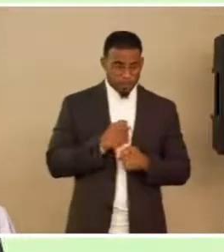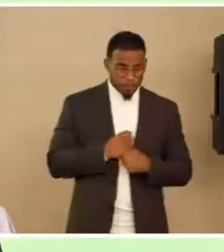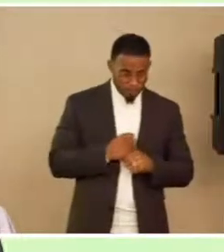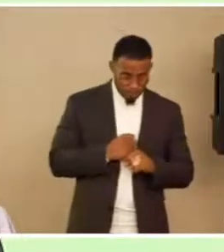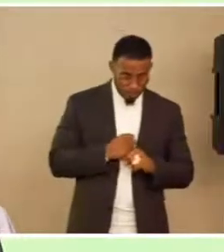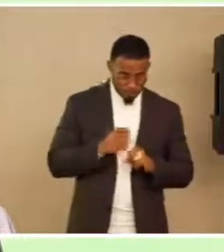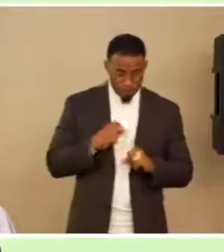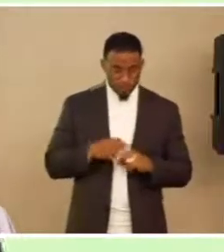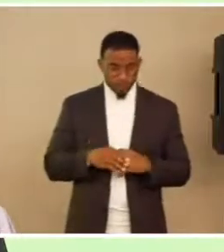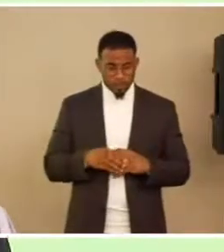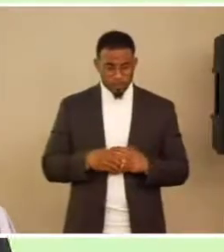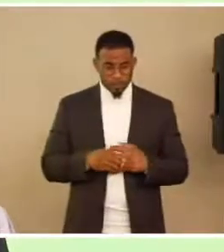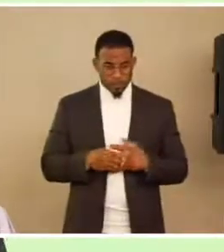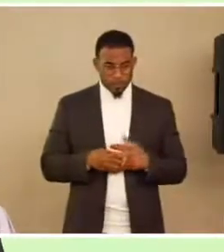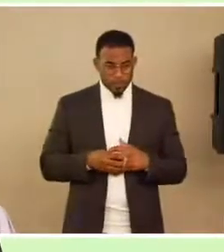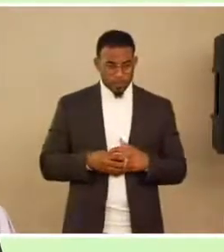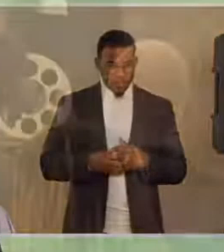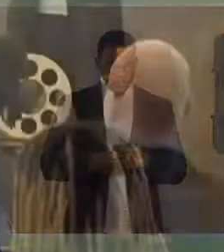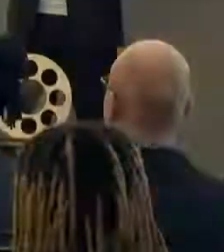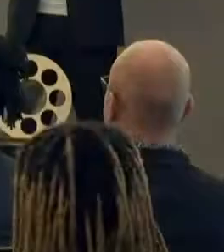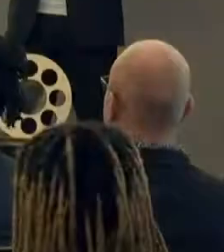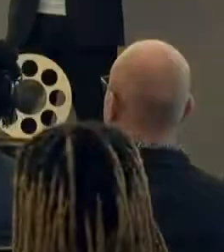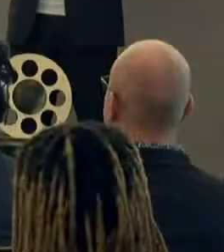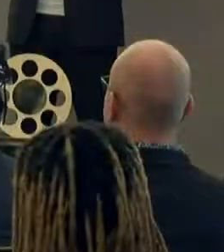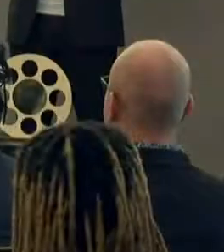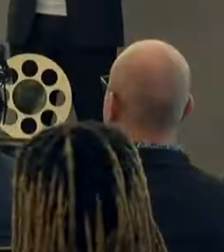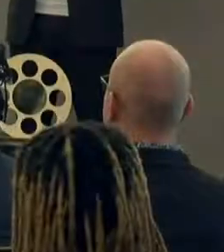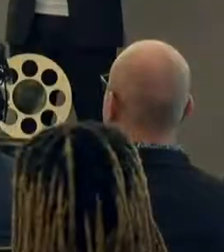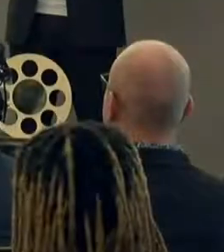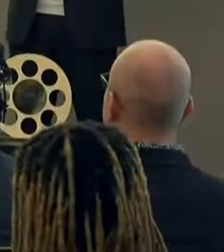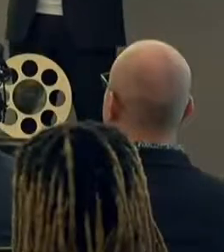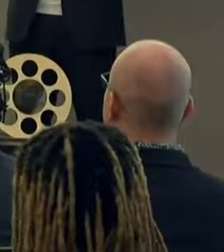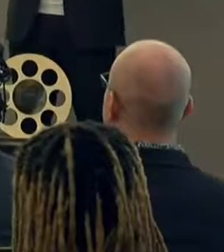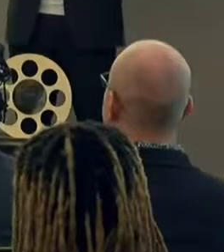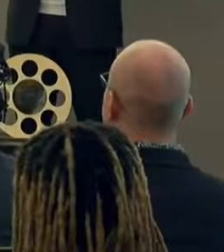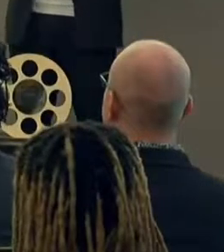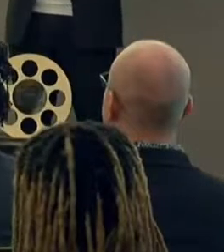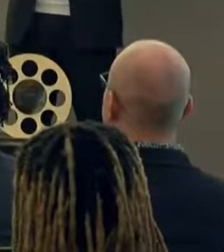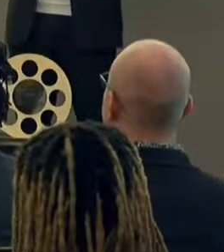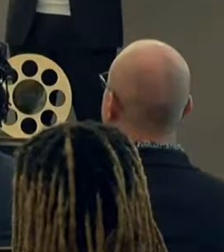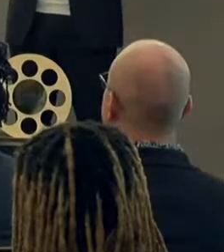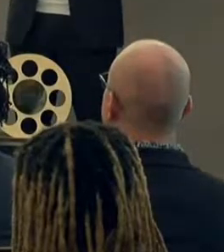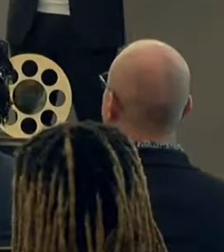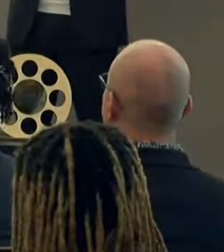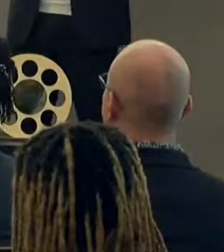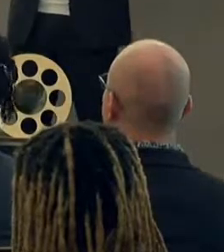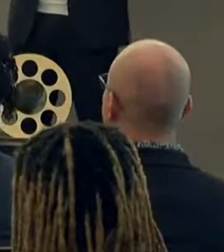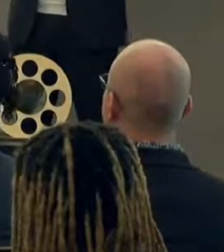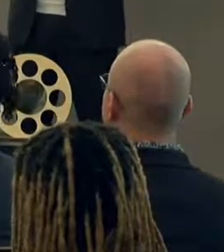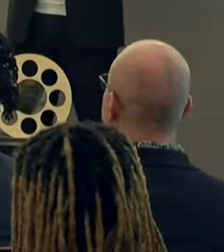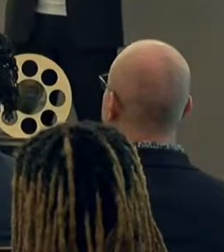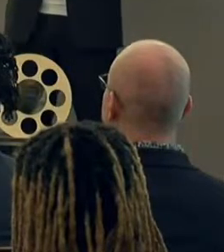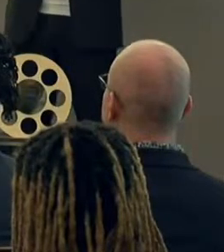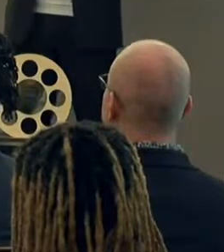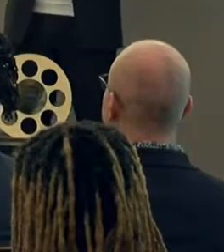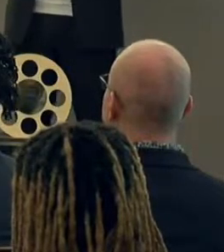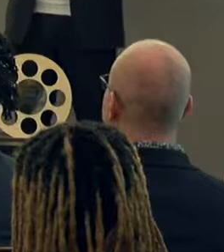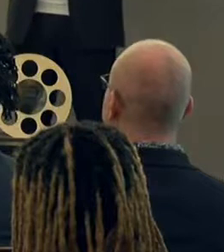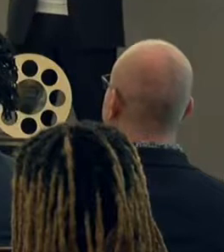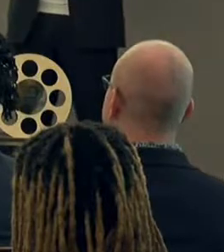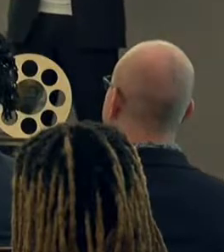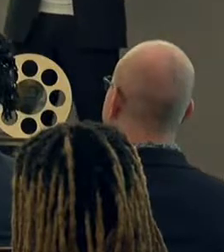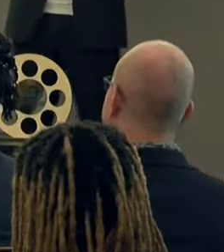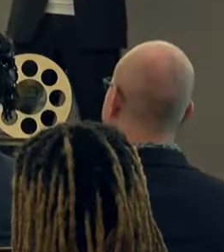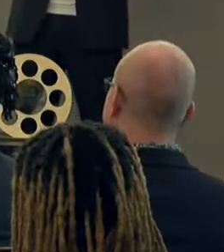make? Can you put on screen? What could be possible? What could be the dream? I have, well, I mean,